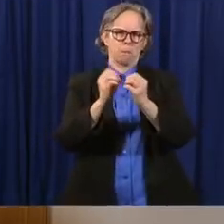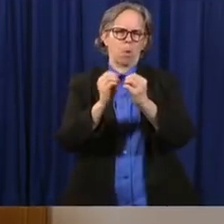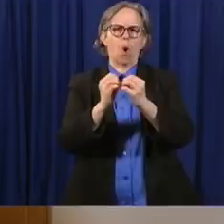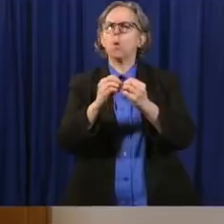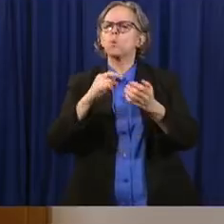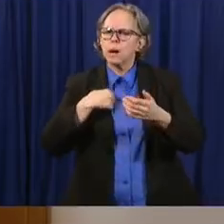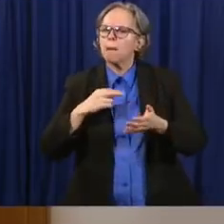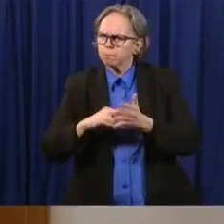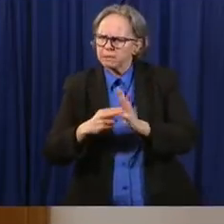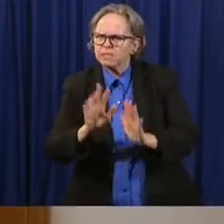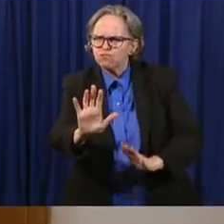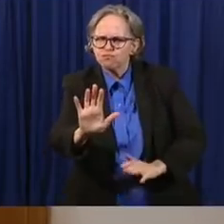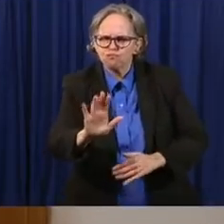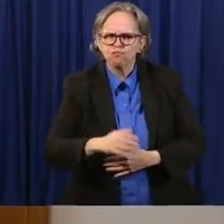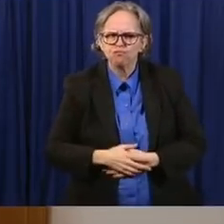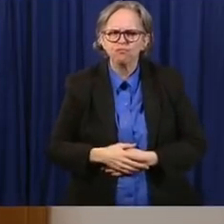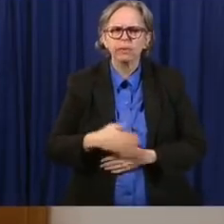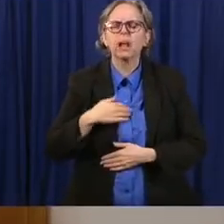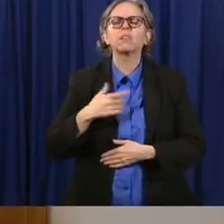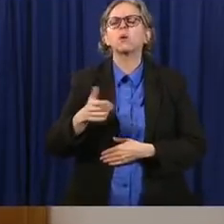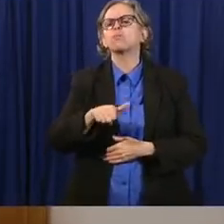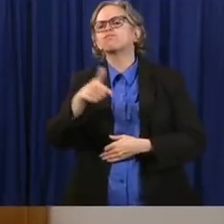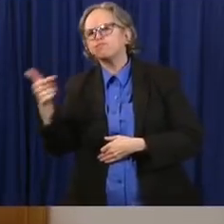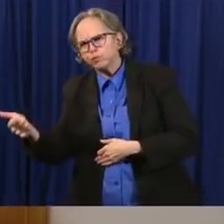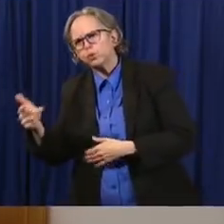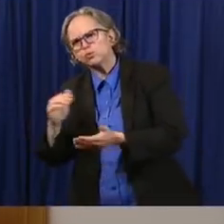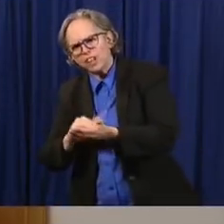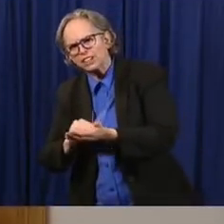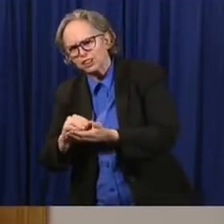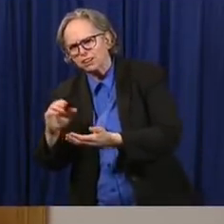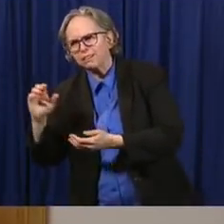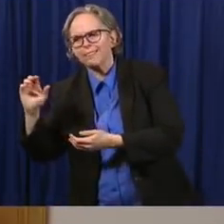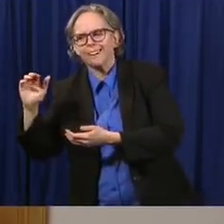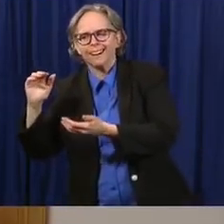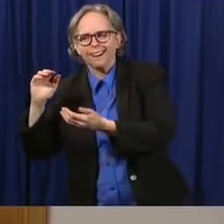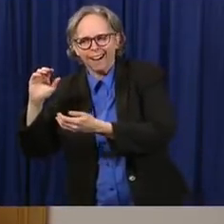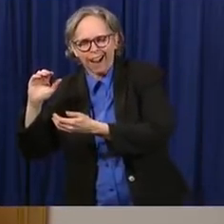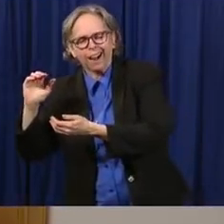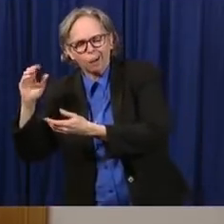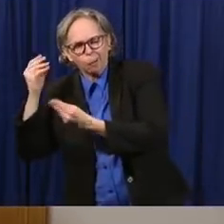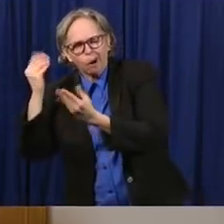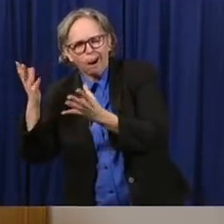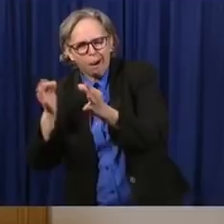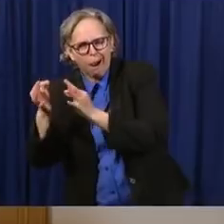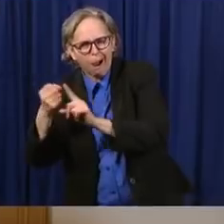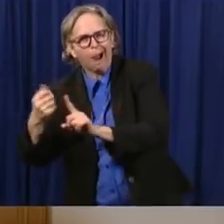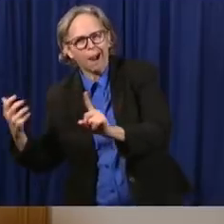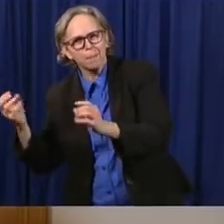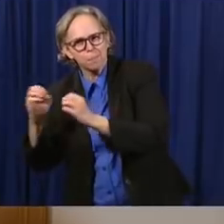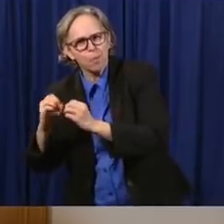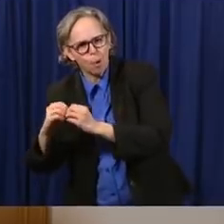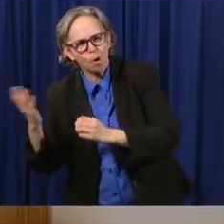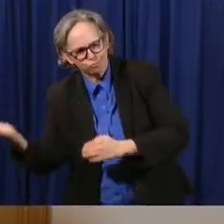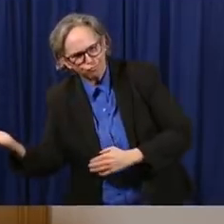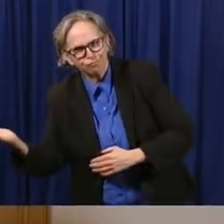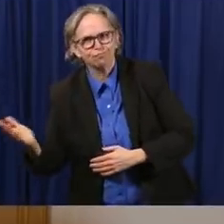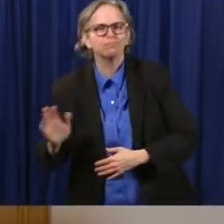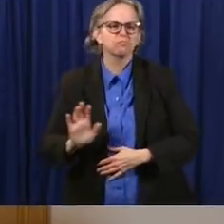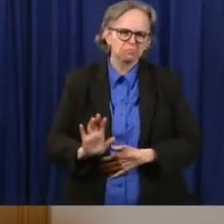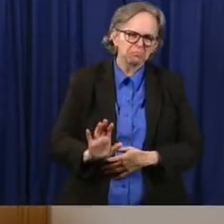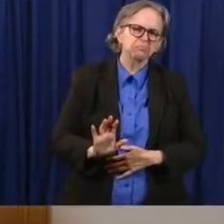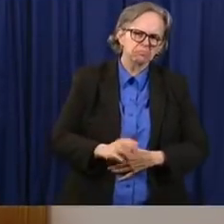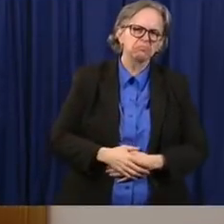And Dr. Acton, when she talks and gives her statistics, will explain